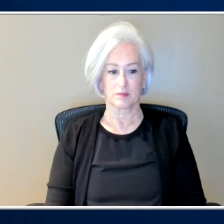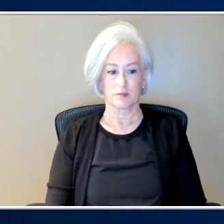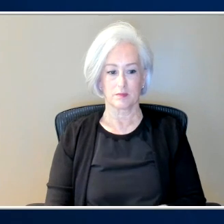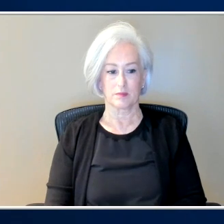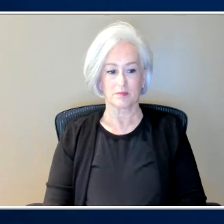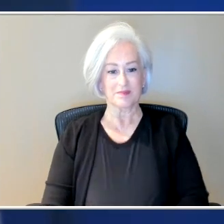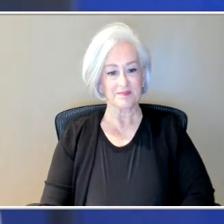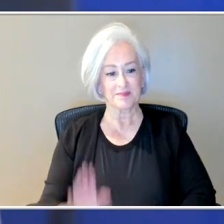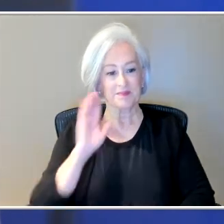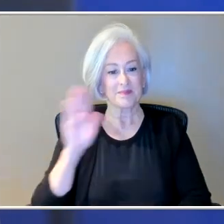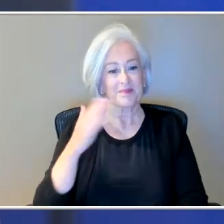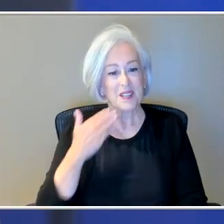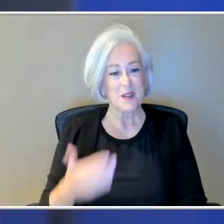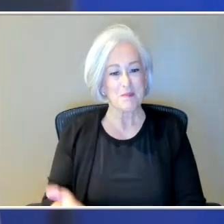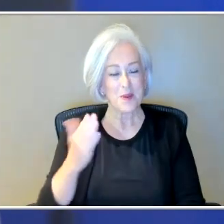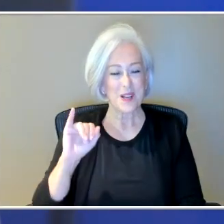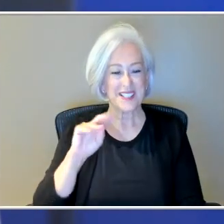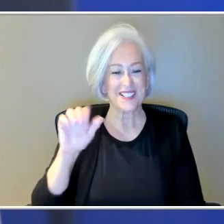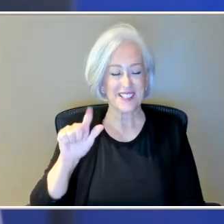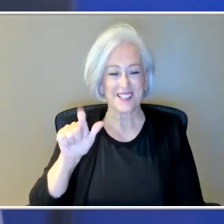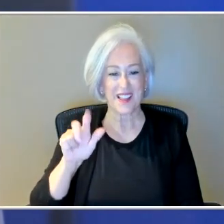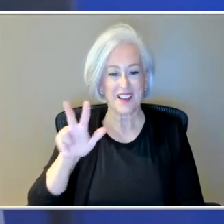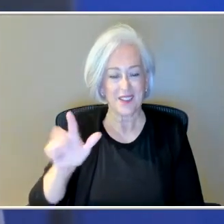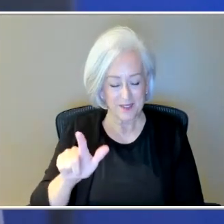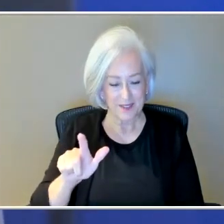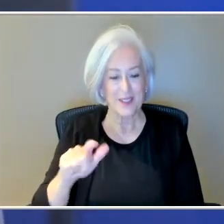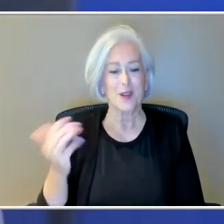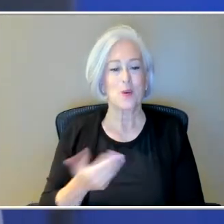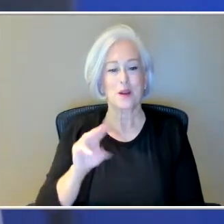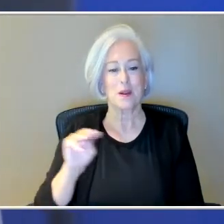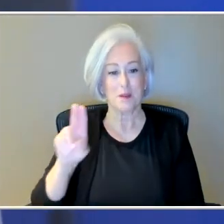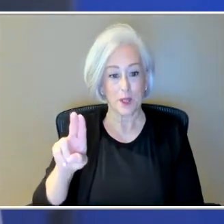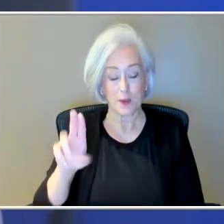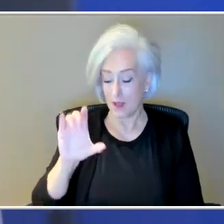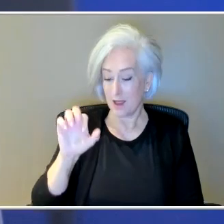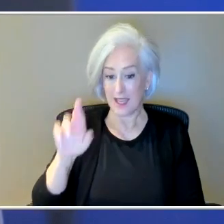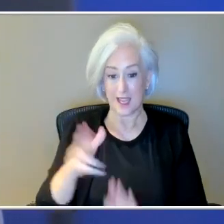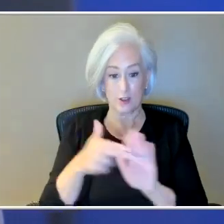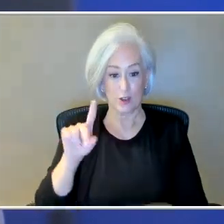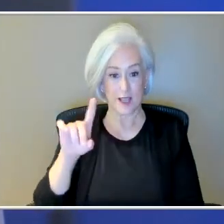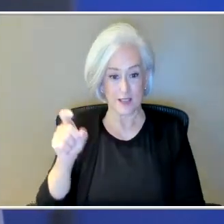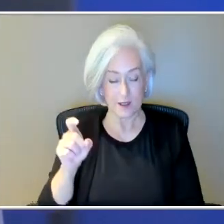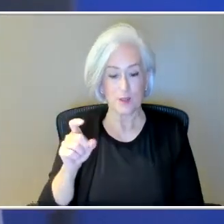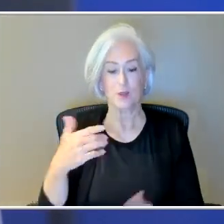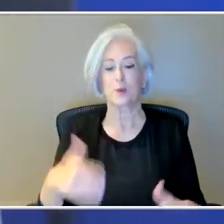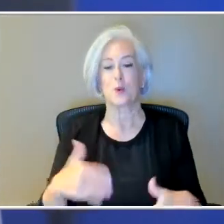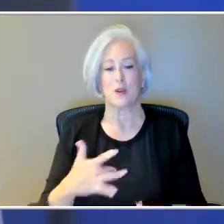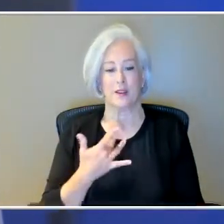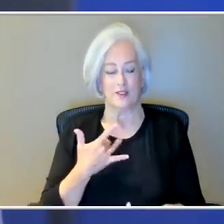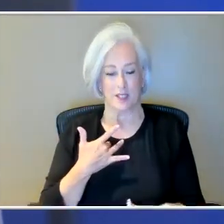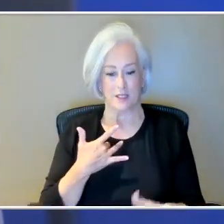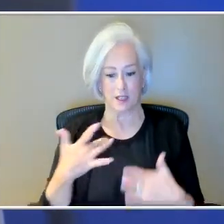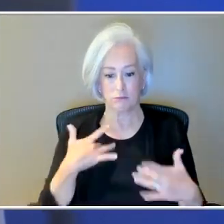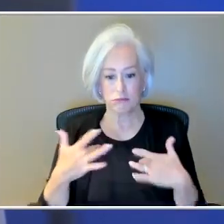Good morning, I'm Jessica Lovell, and welcome to the Morning Medical Update. A cancer diagnosis is like an alarm bell with questions and fears ringing